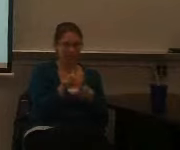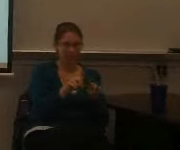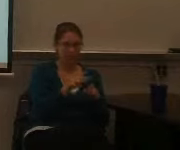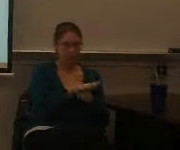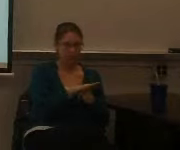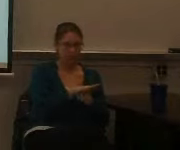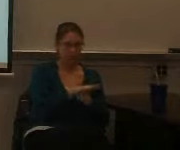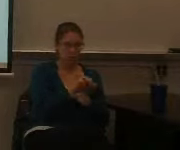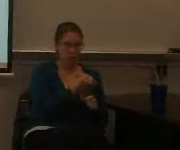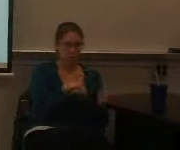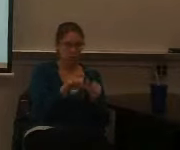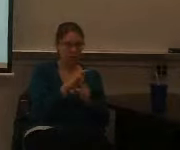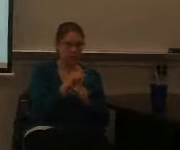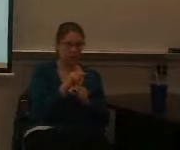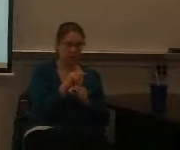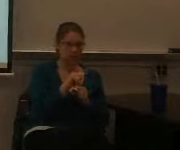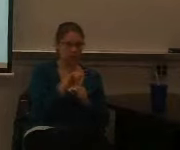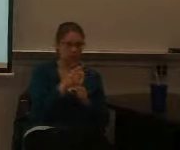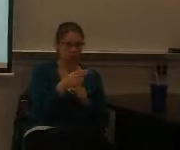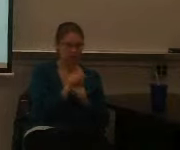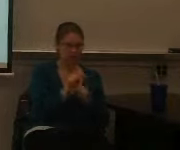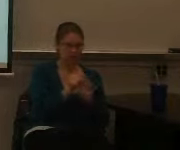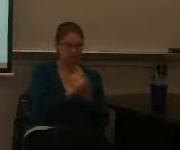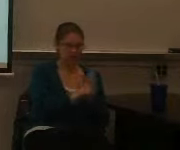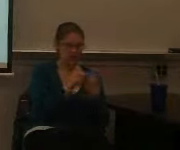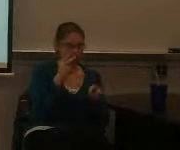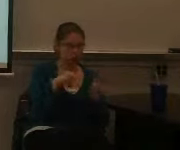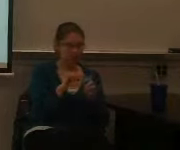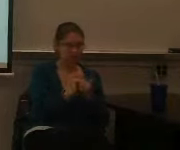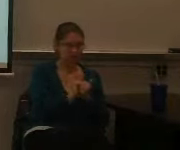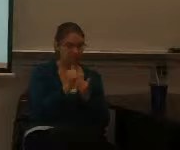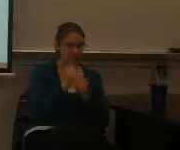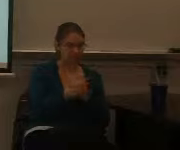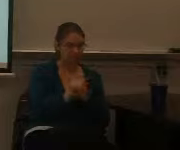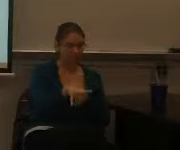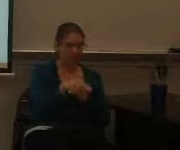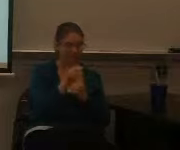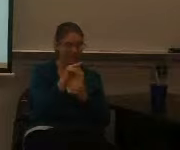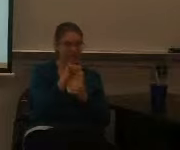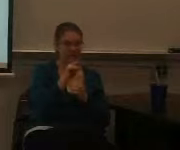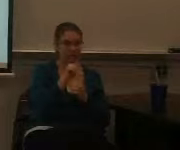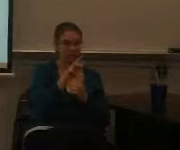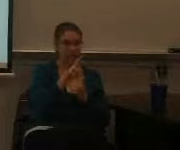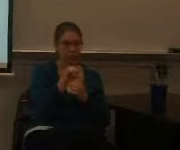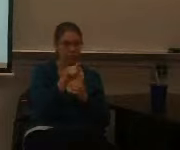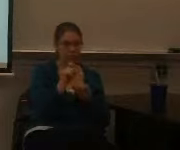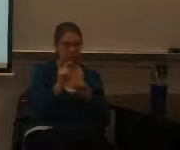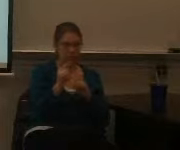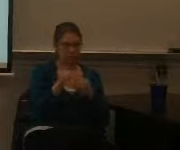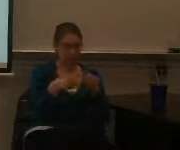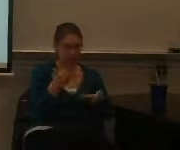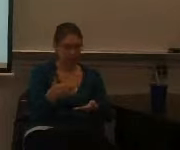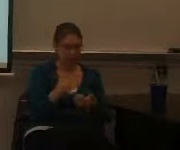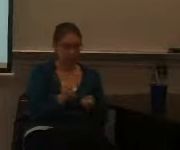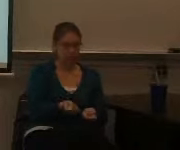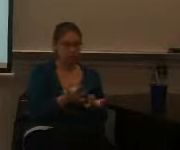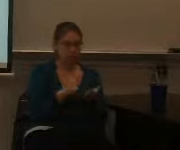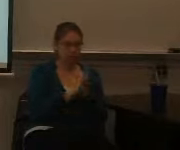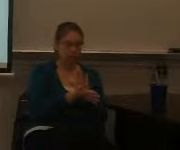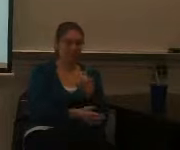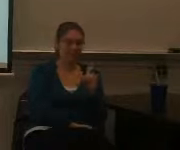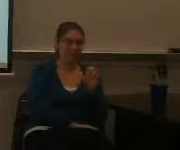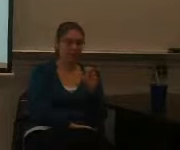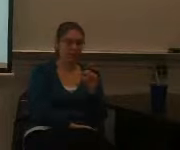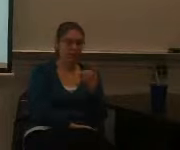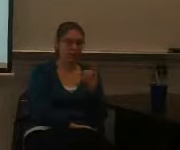the contiguous United States, and looked at how far that nitrate went and how much of it ended up being denitrified.